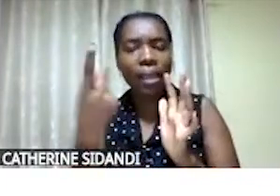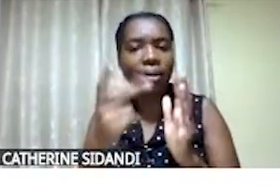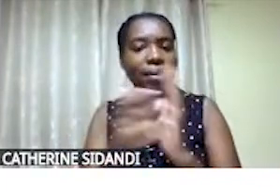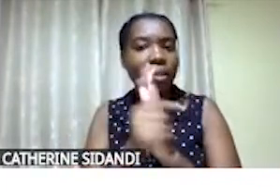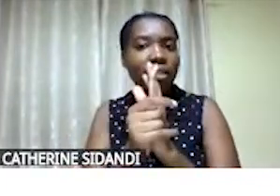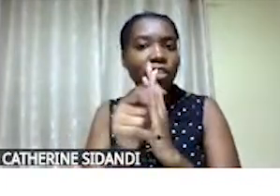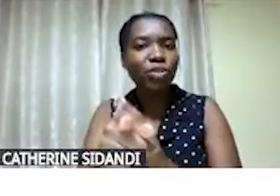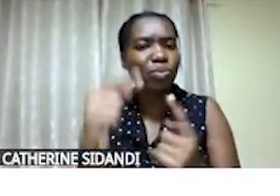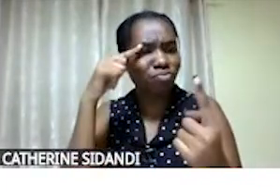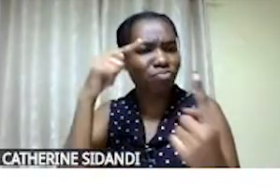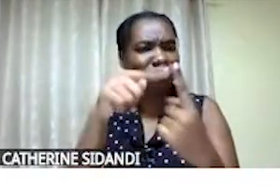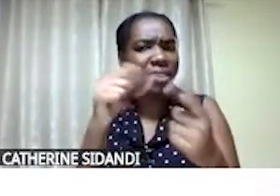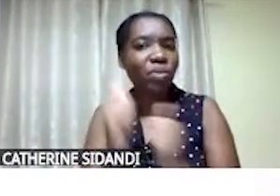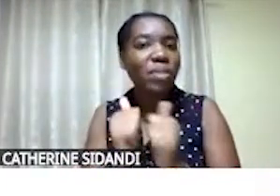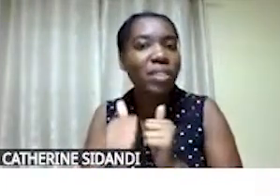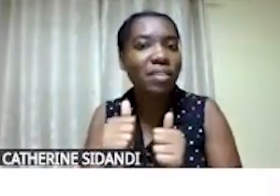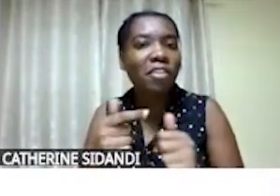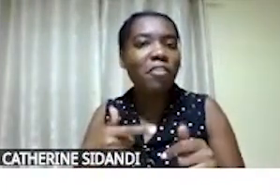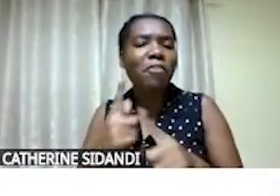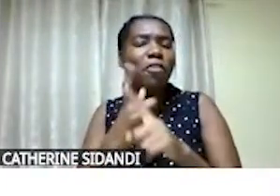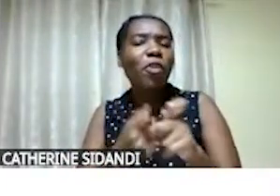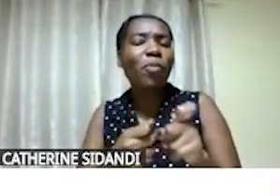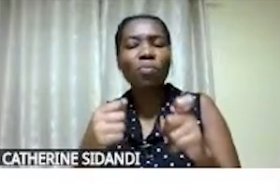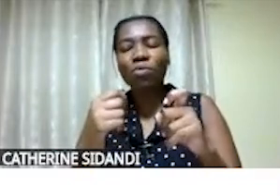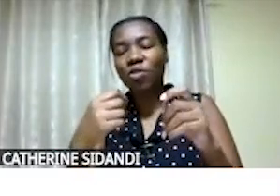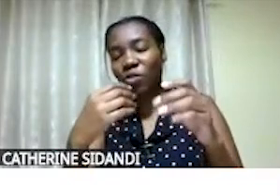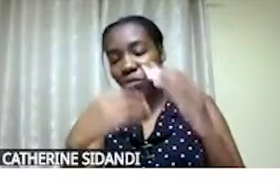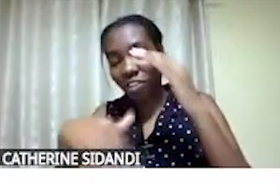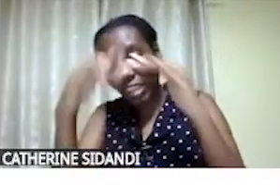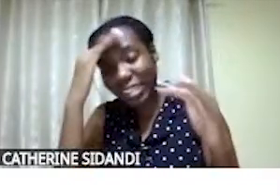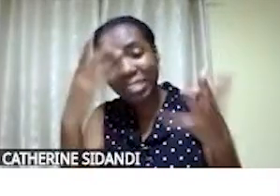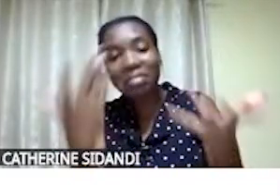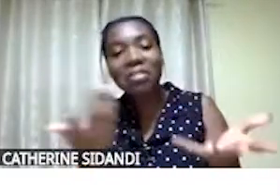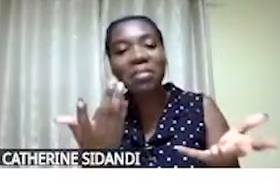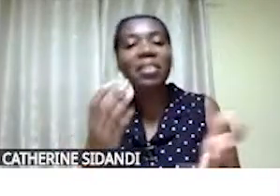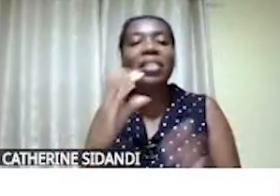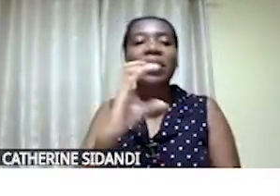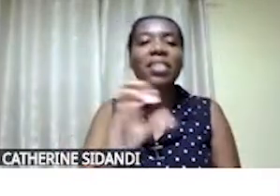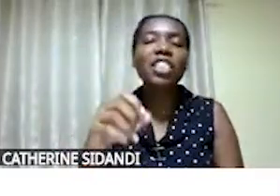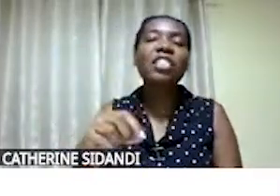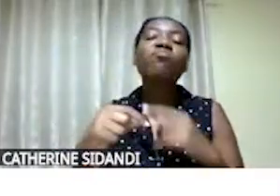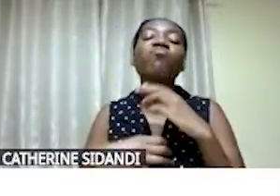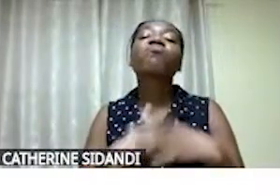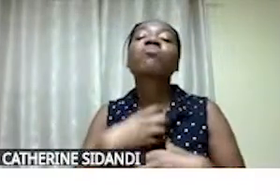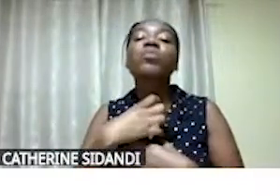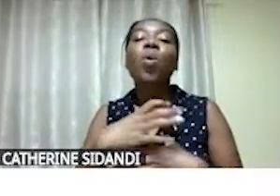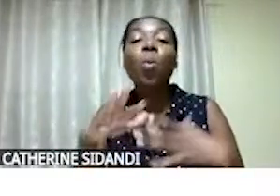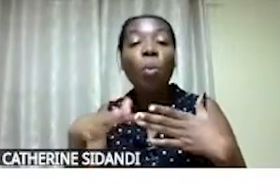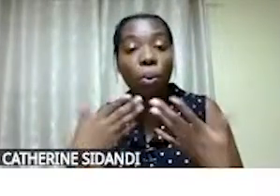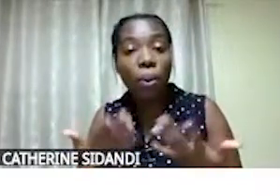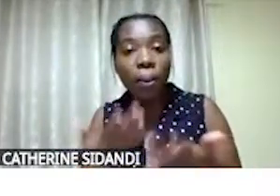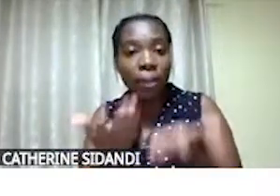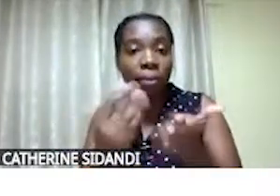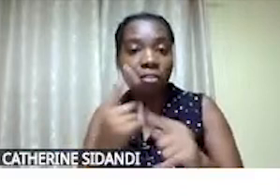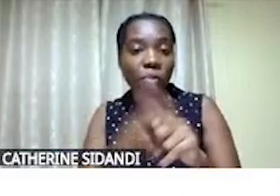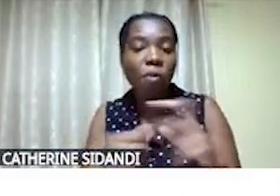young people from uni? Are you targeting C-suits? If it's for the restaurant, you're talking